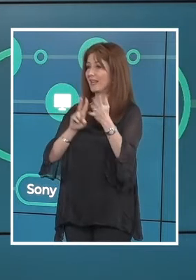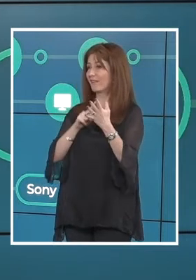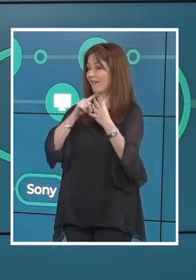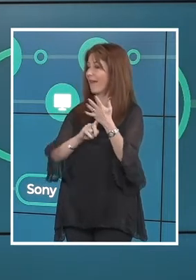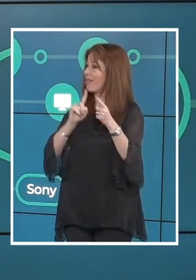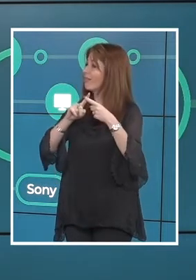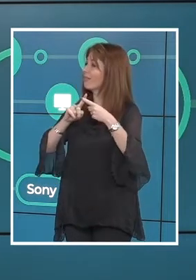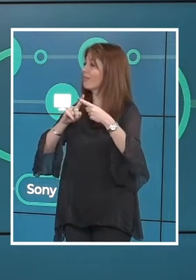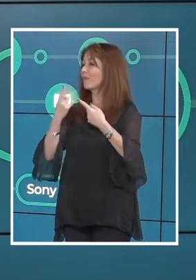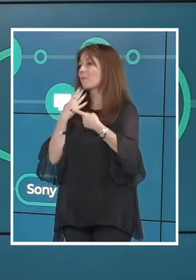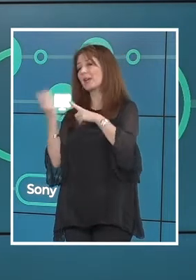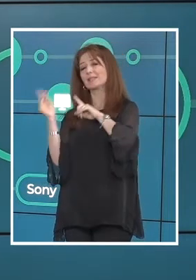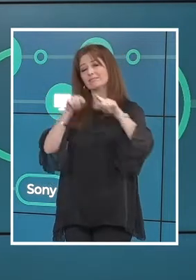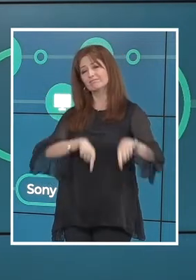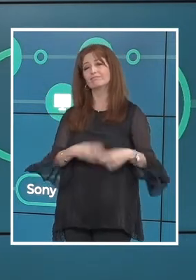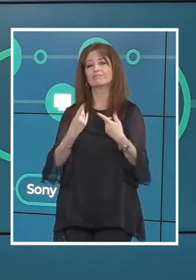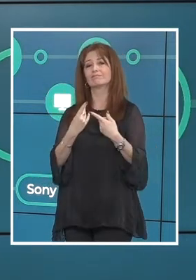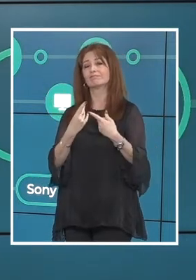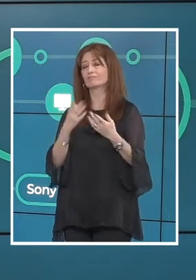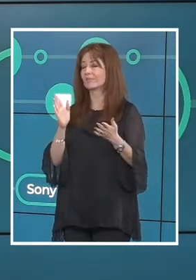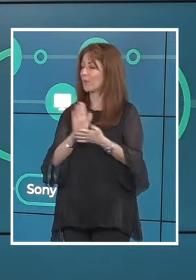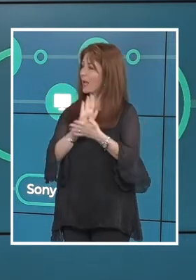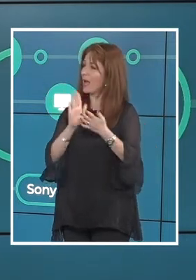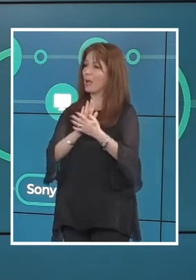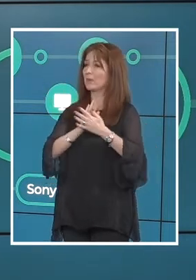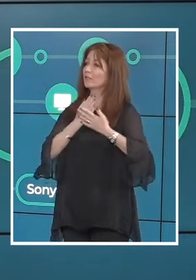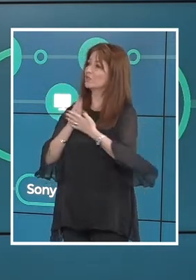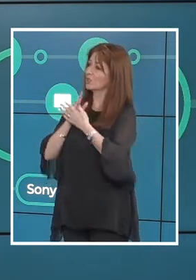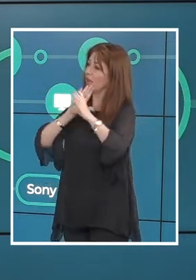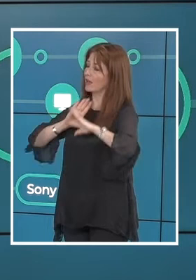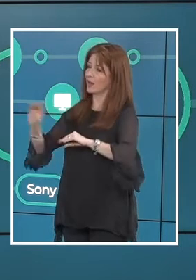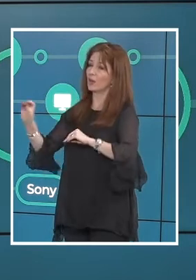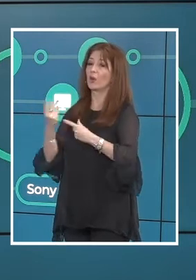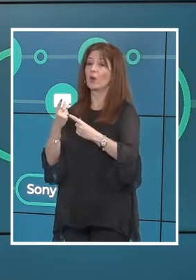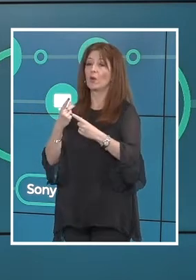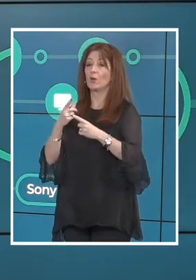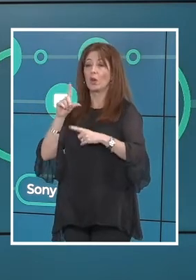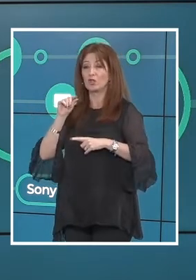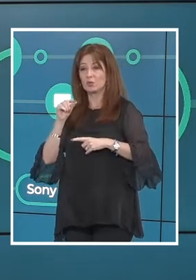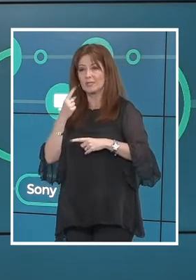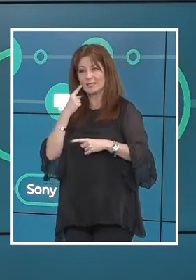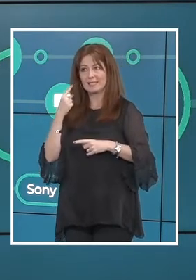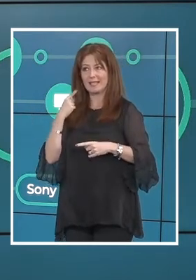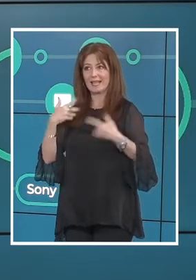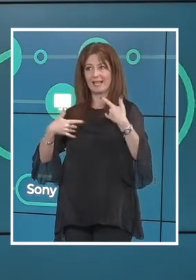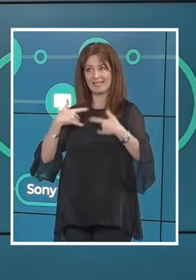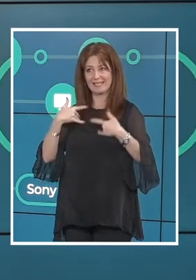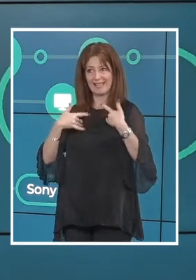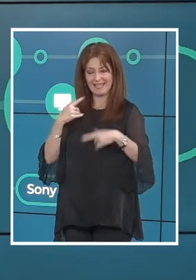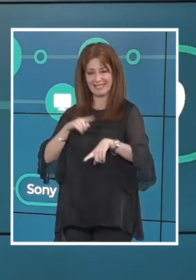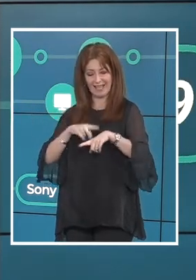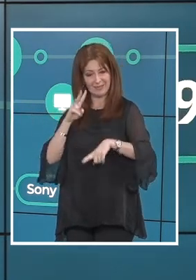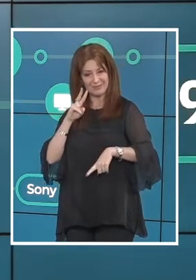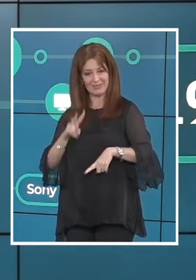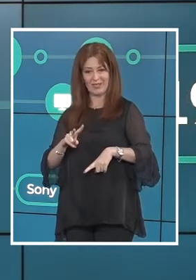you and share our accessibility labs in person. I just made a Twitter yesterday. It was a very exciting moment for me.